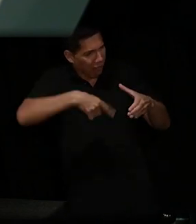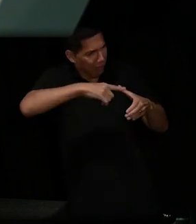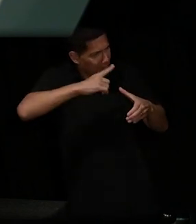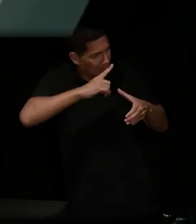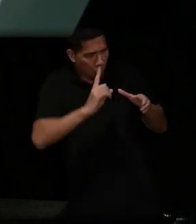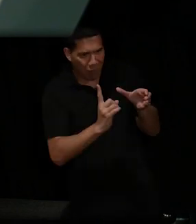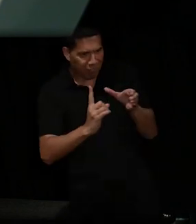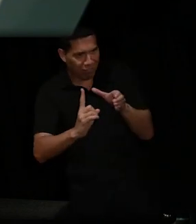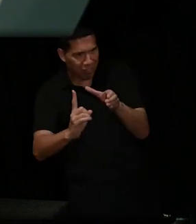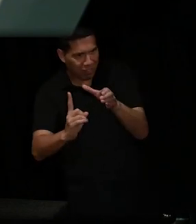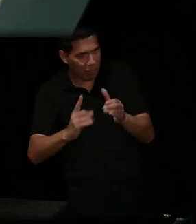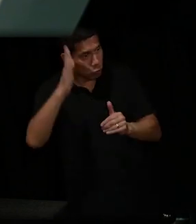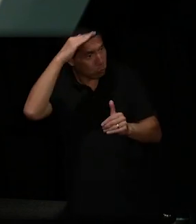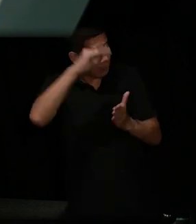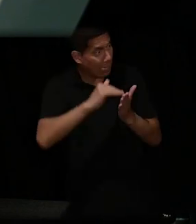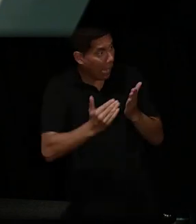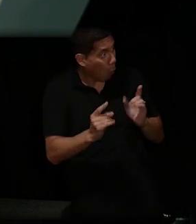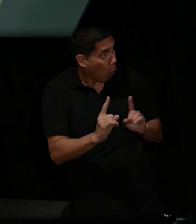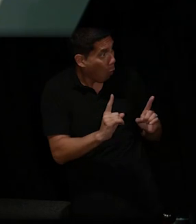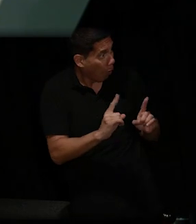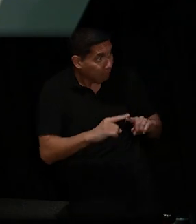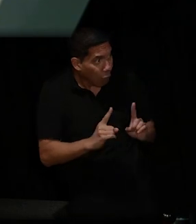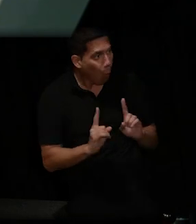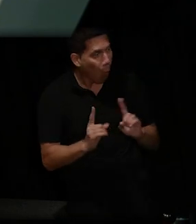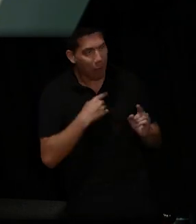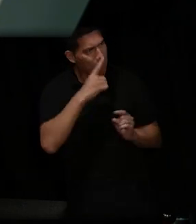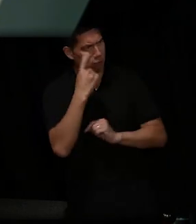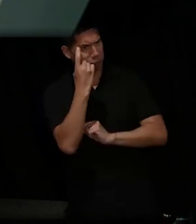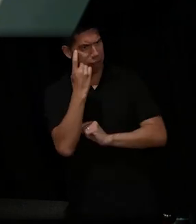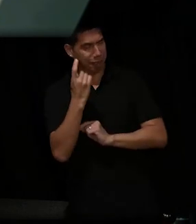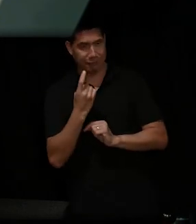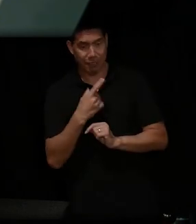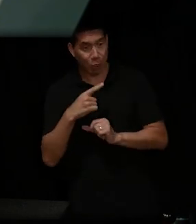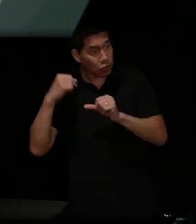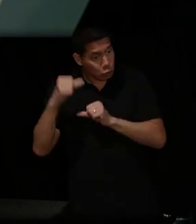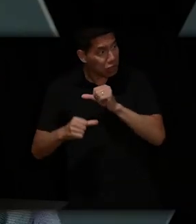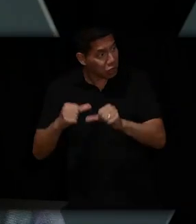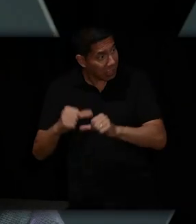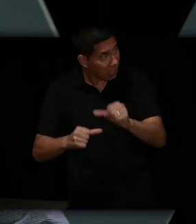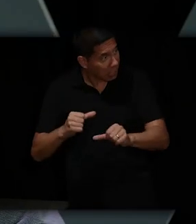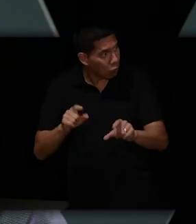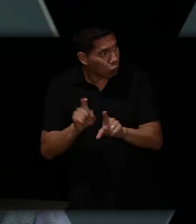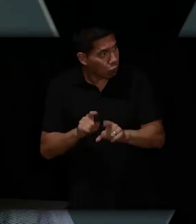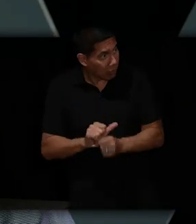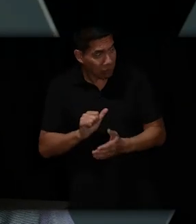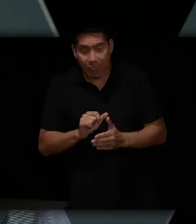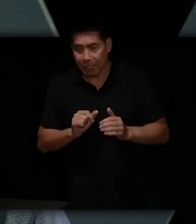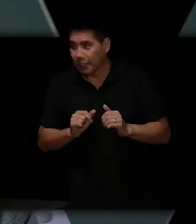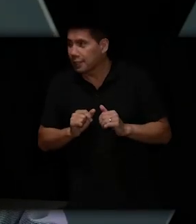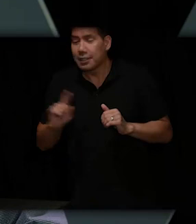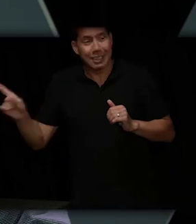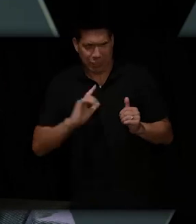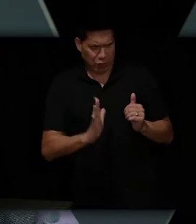Trump now? Because they were, you know, people wondered whether it's a tradition. There's nothing in law, right? Well, that's what's interesting, is it